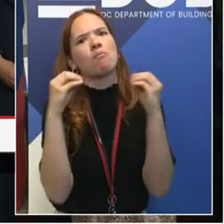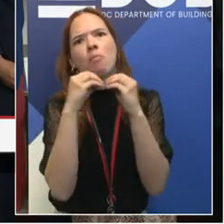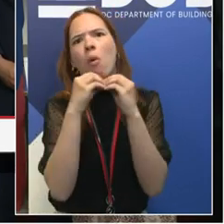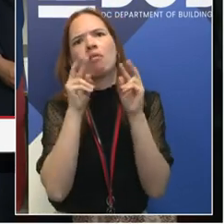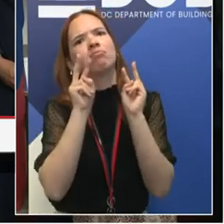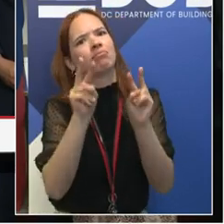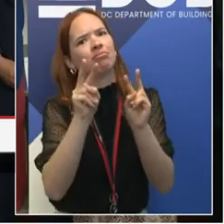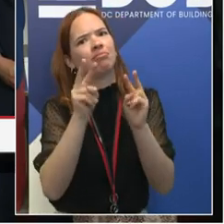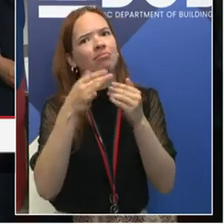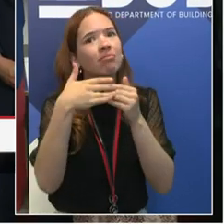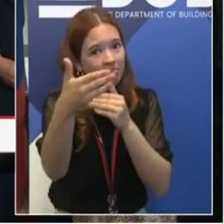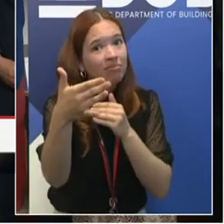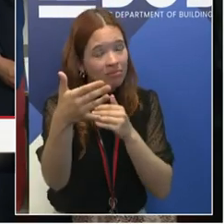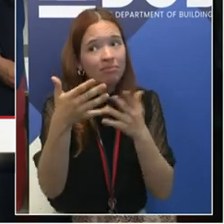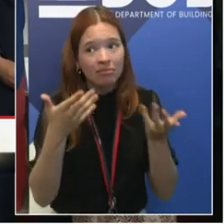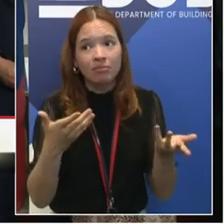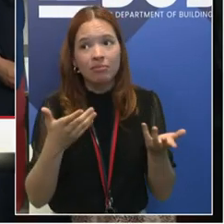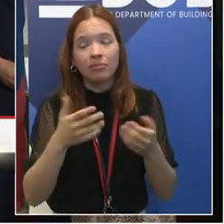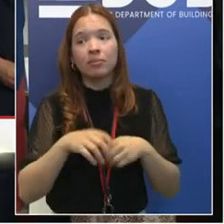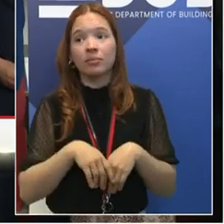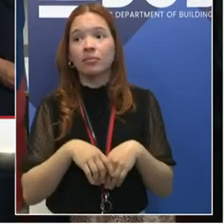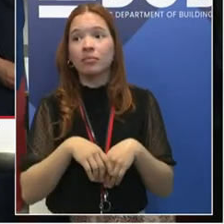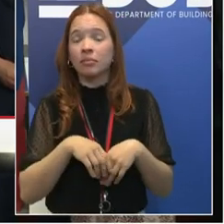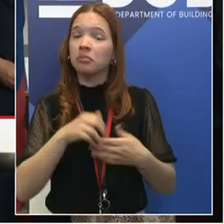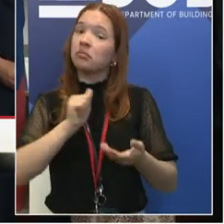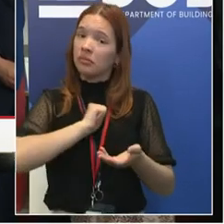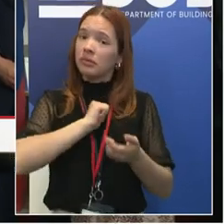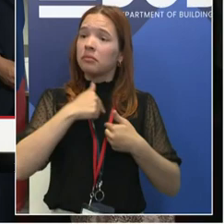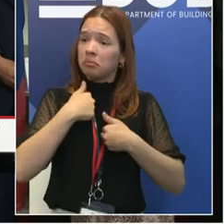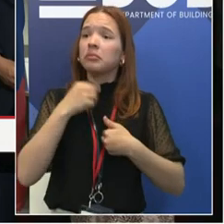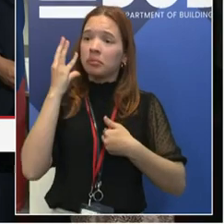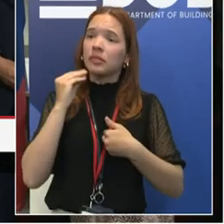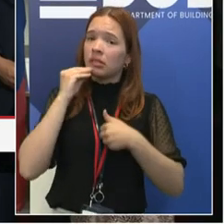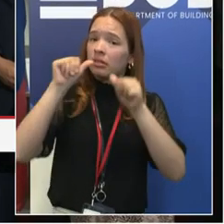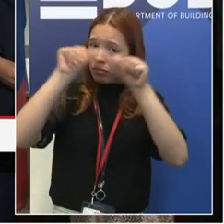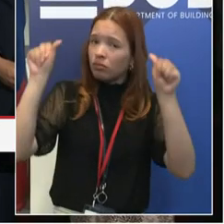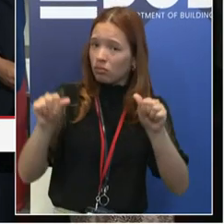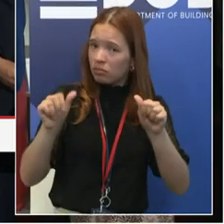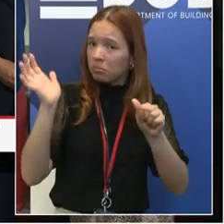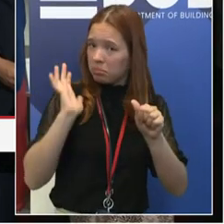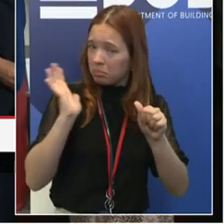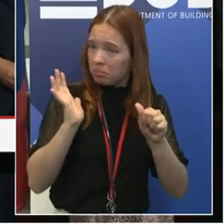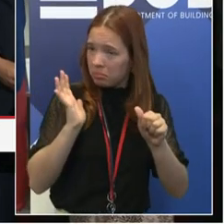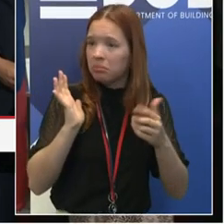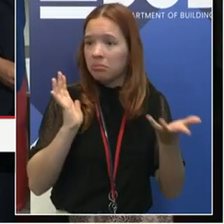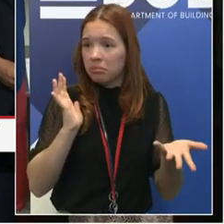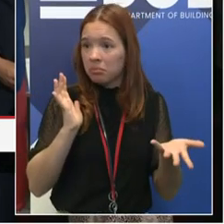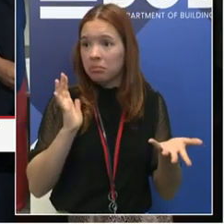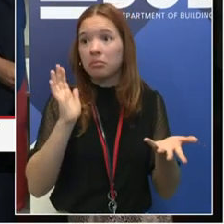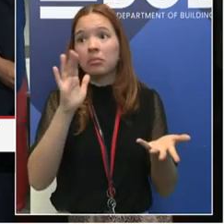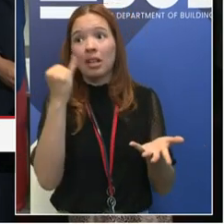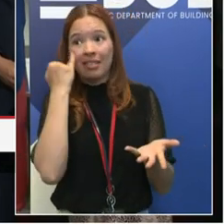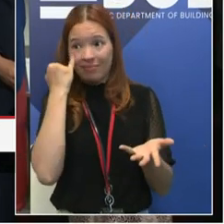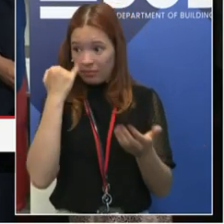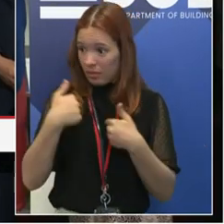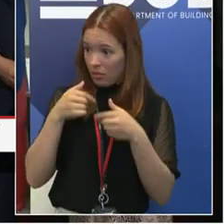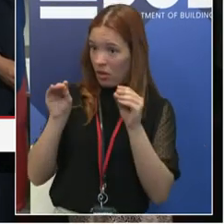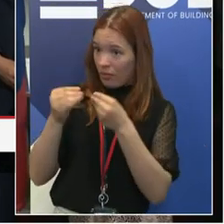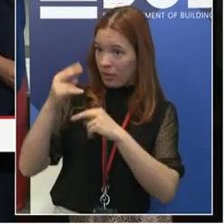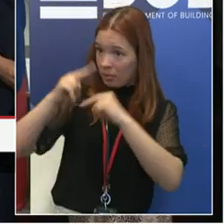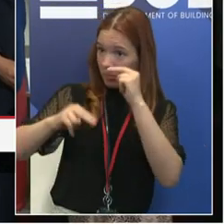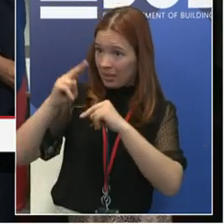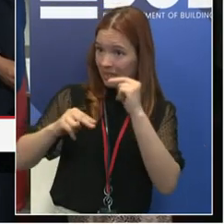amazing. As an architect, you take an office building which wasn't designed to be residential. There are